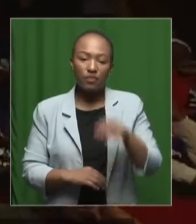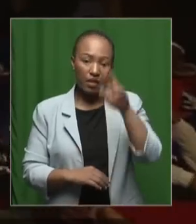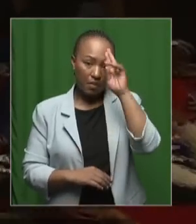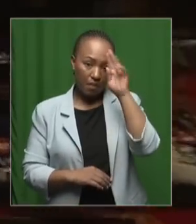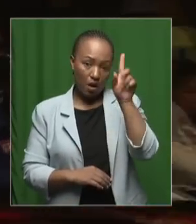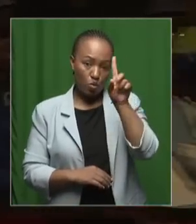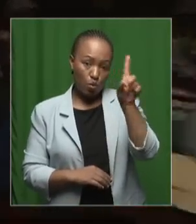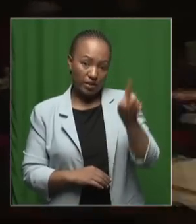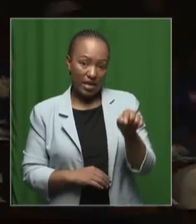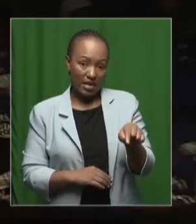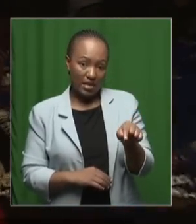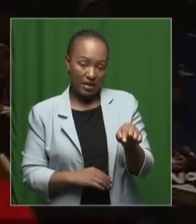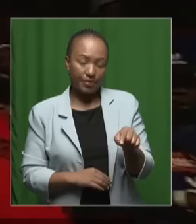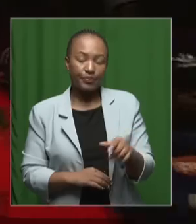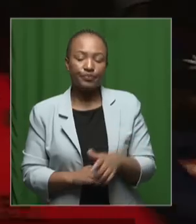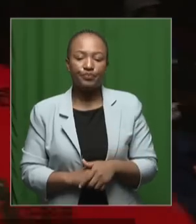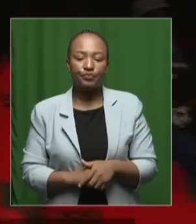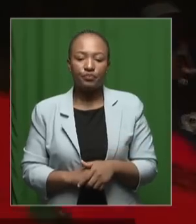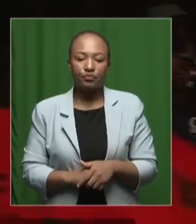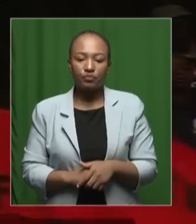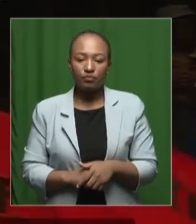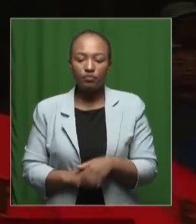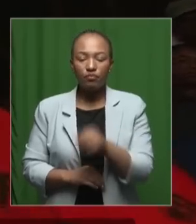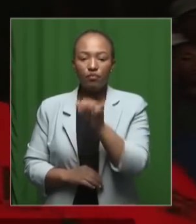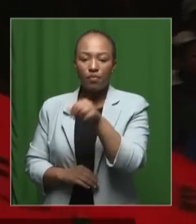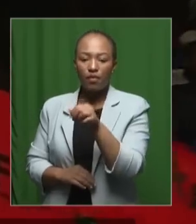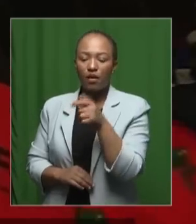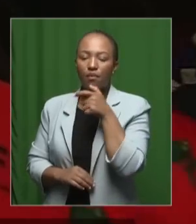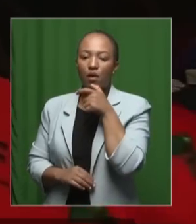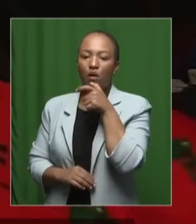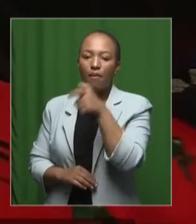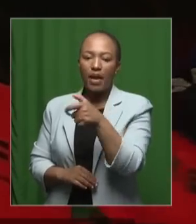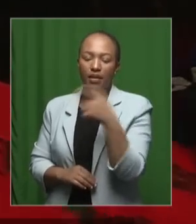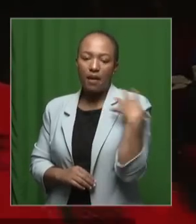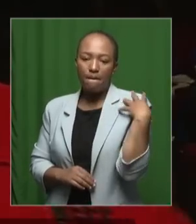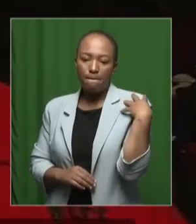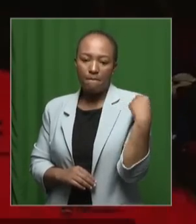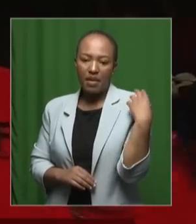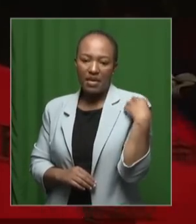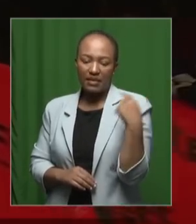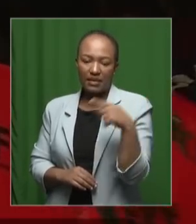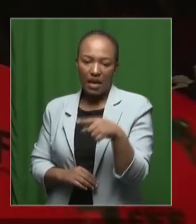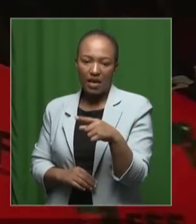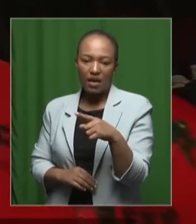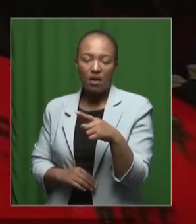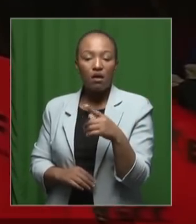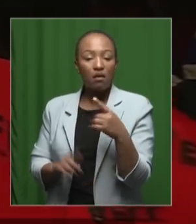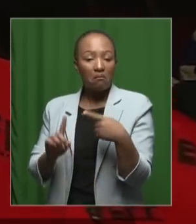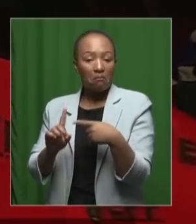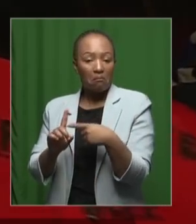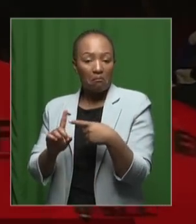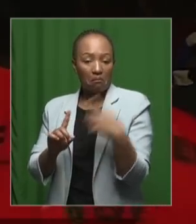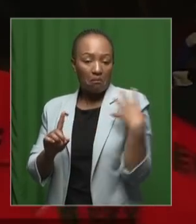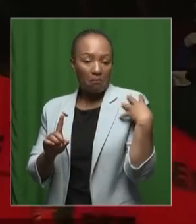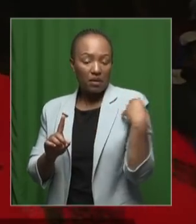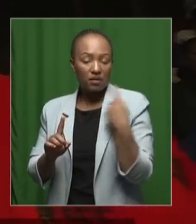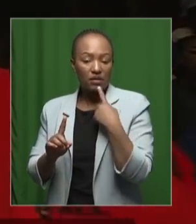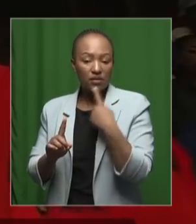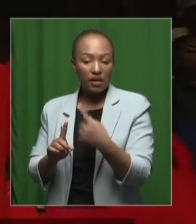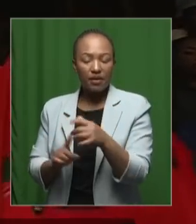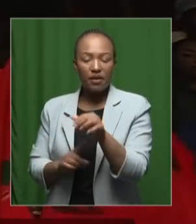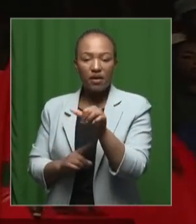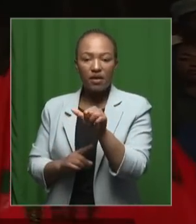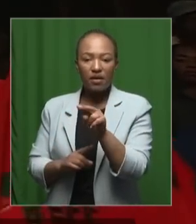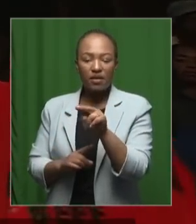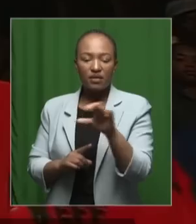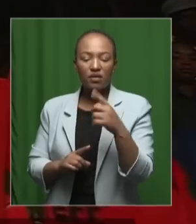continent? Absolutely, and I've got a comment for the minister, because the minister just stated here that the ANC government will